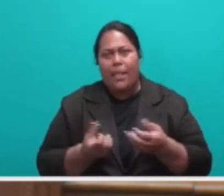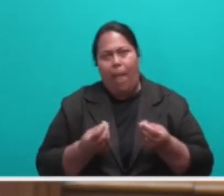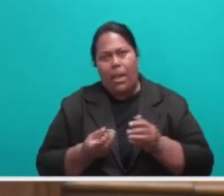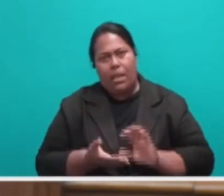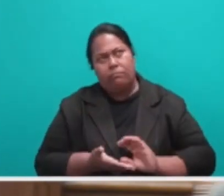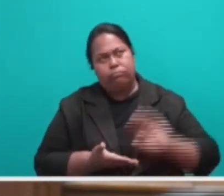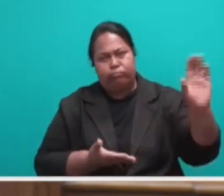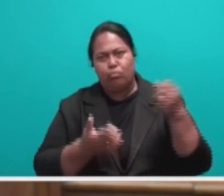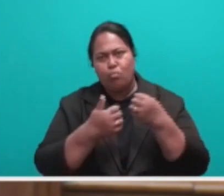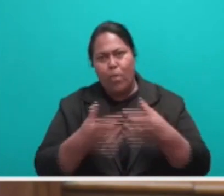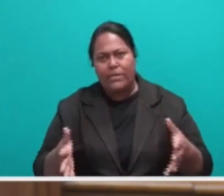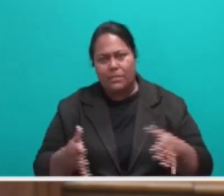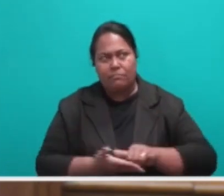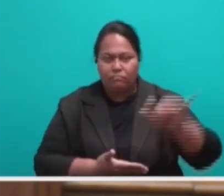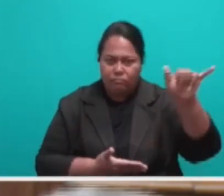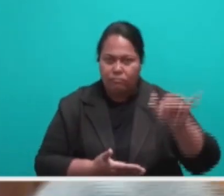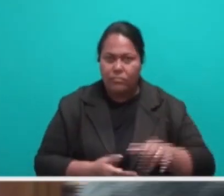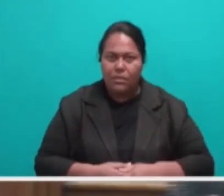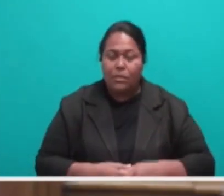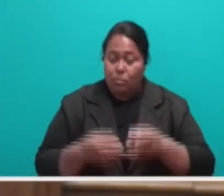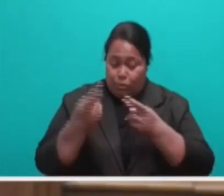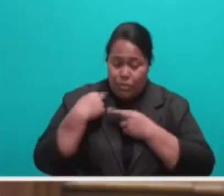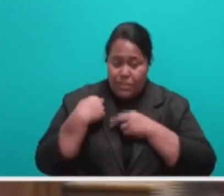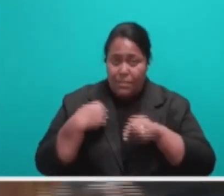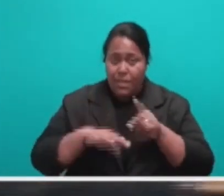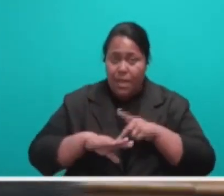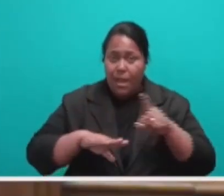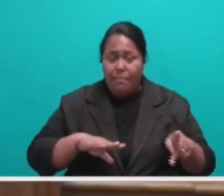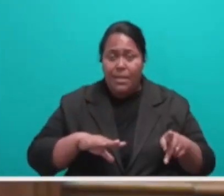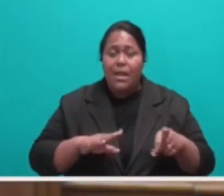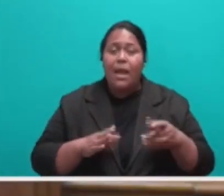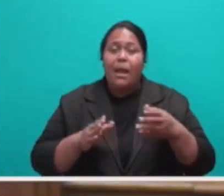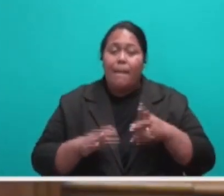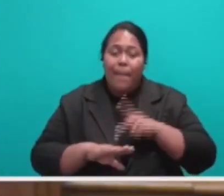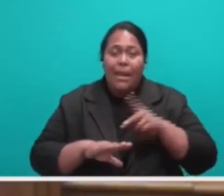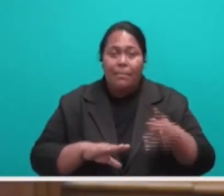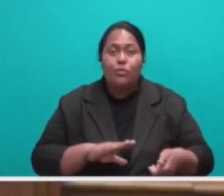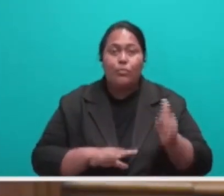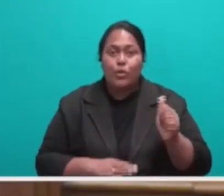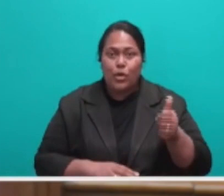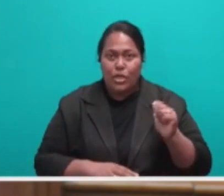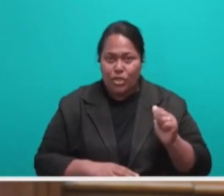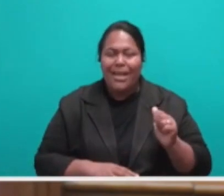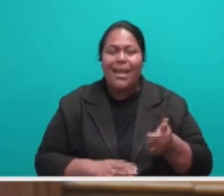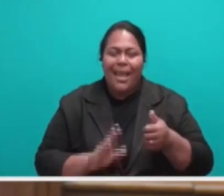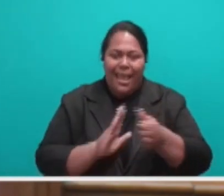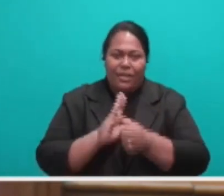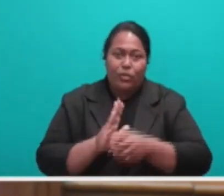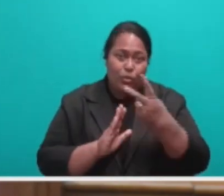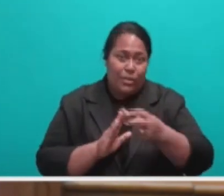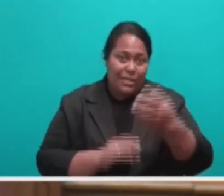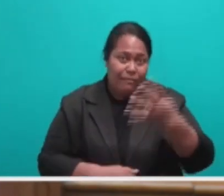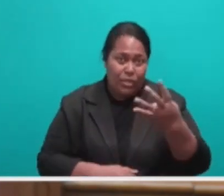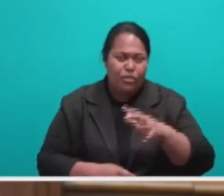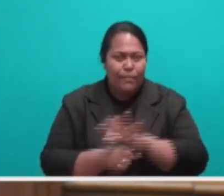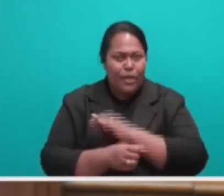It is the responsibility of this House, under the Parliamentary Remunerations Act of 2014, to ensure that ministers and